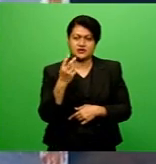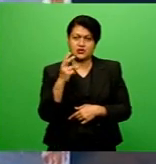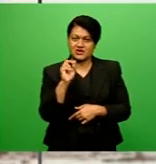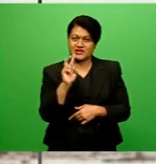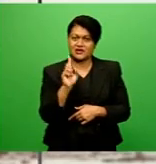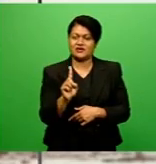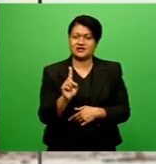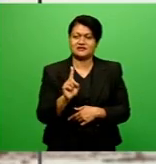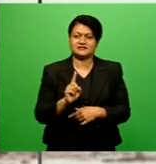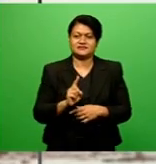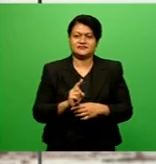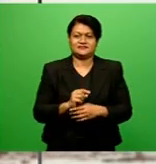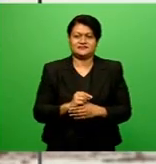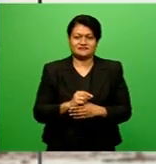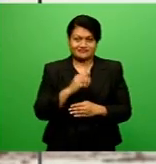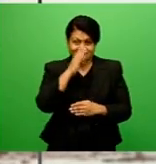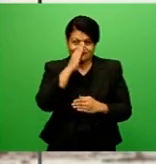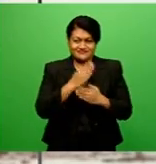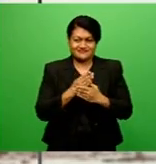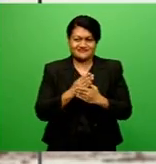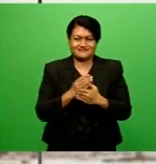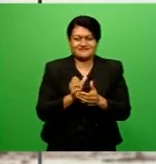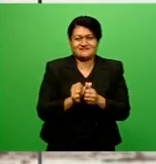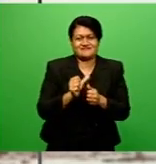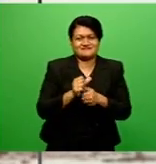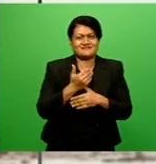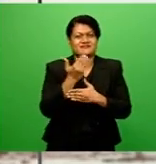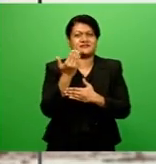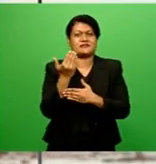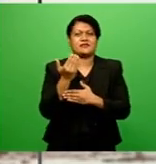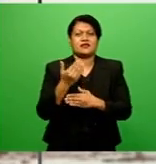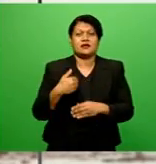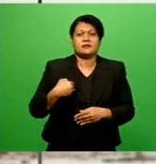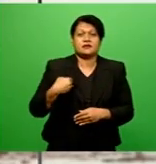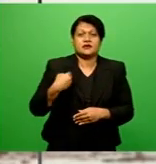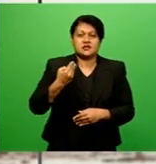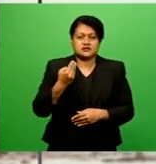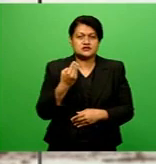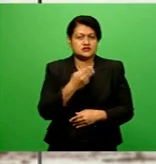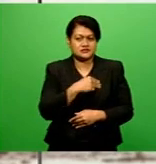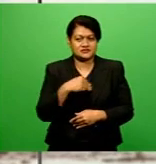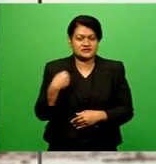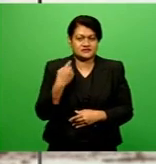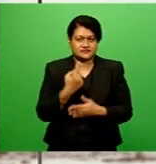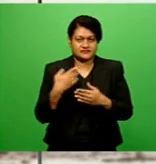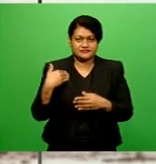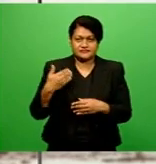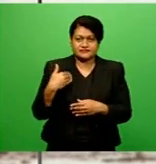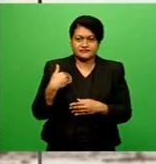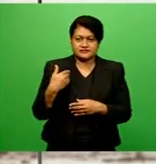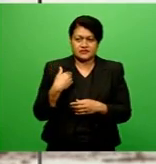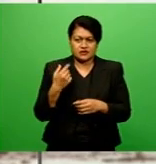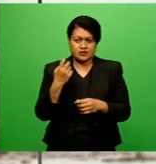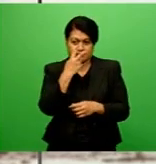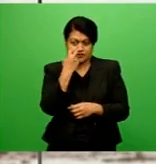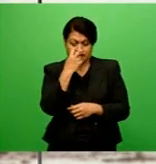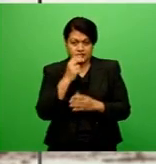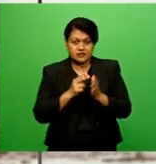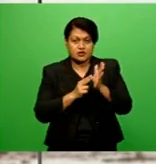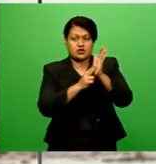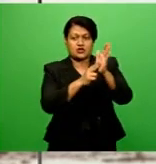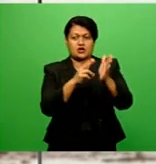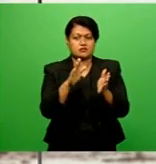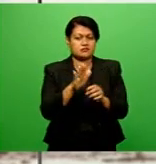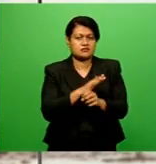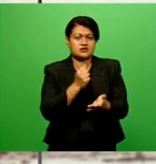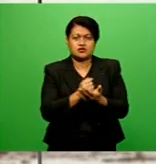FBC News. The Ministry of Health is monitoring the Northern Division to ensure there is no outbreak of diseases. In